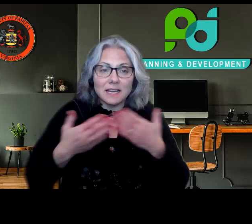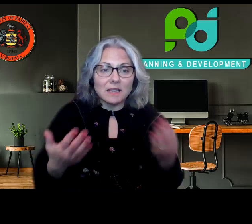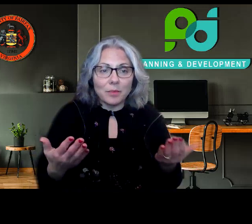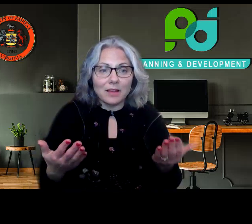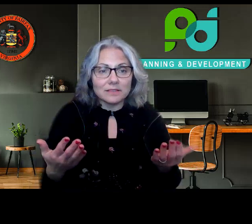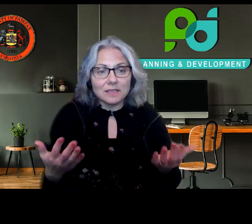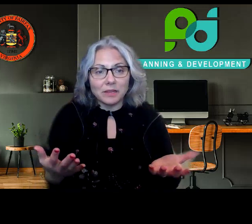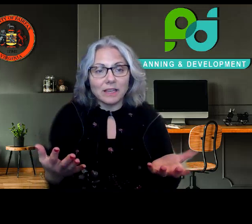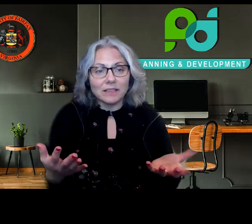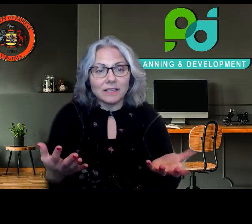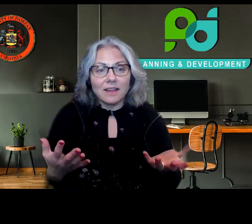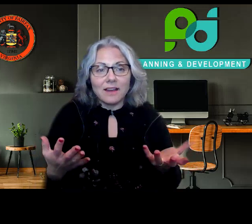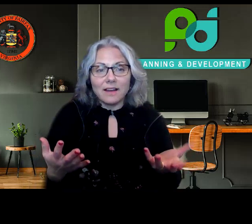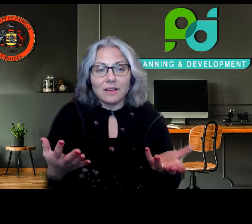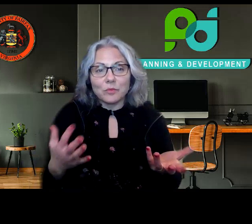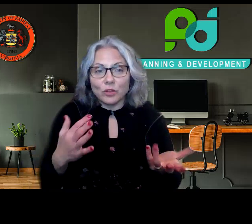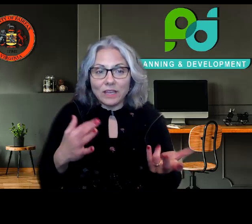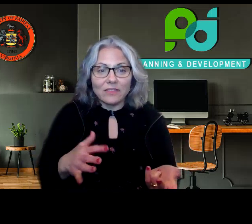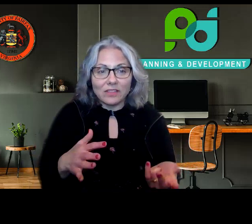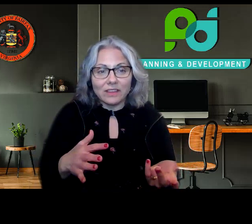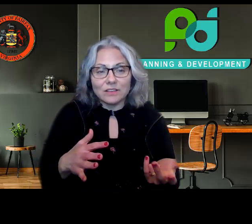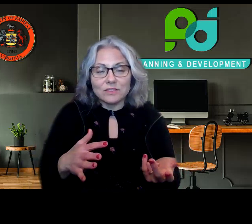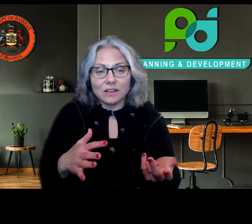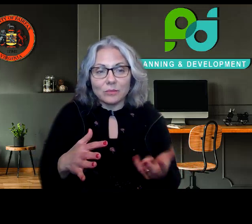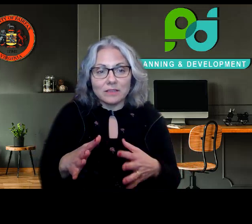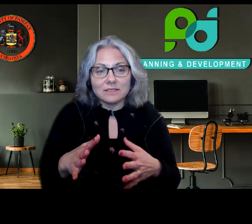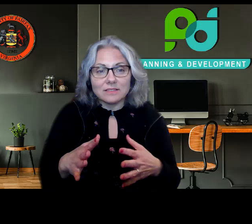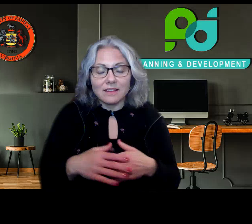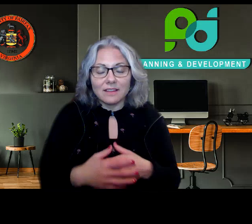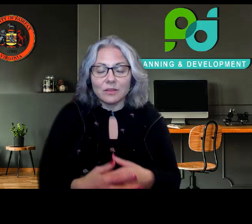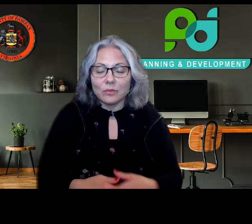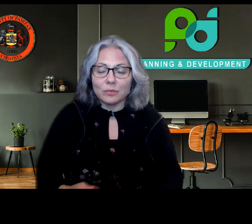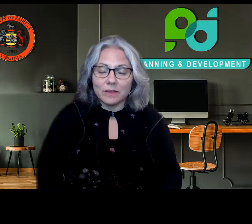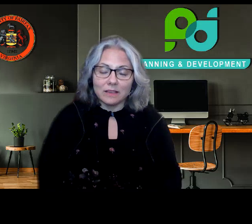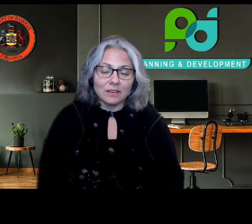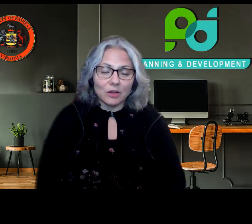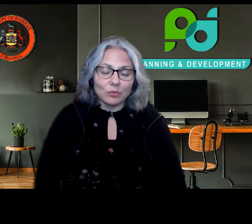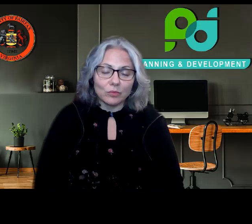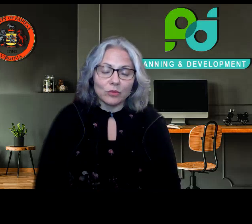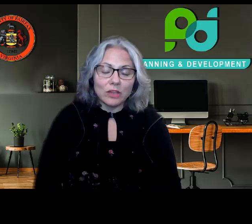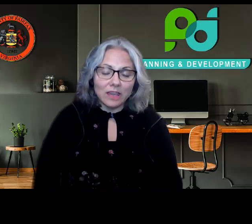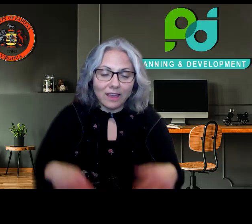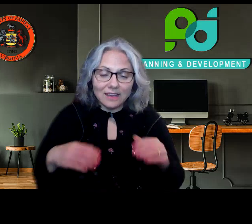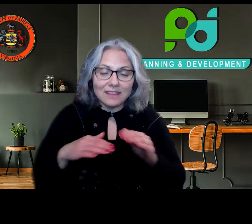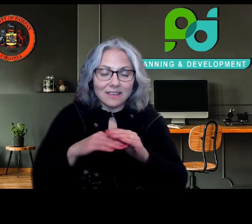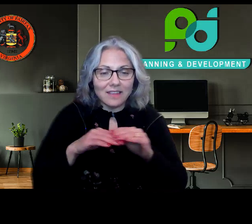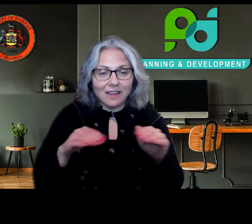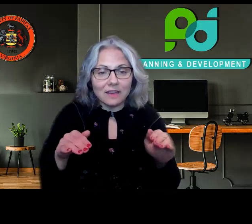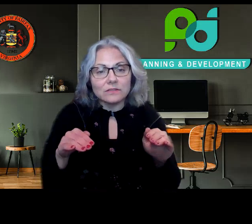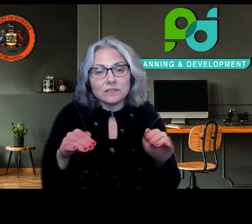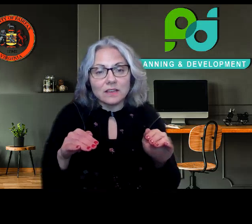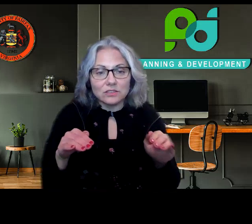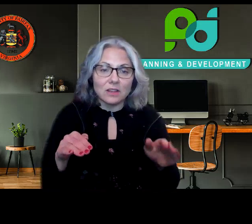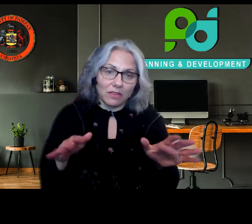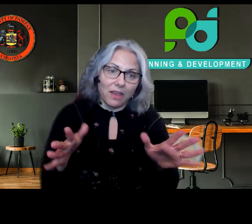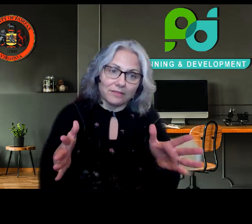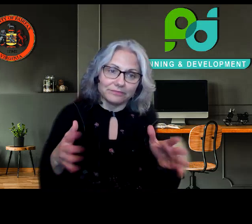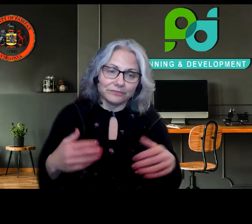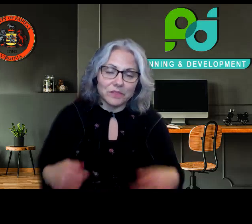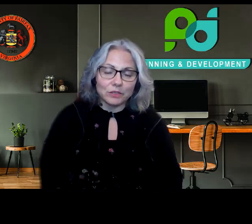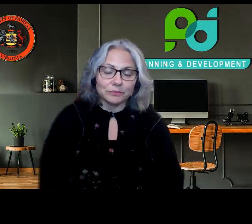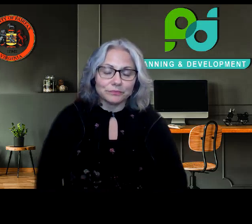we're updating the policy plan. We're looking at the land use element, and we'll be looking at anything that kind of touches